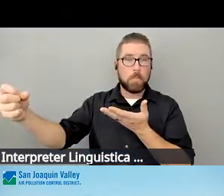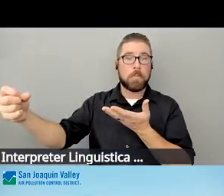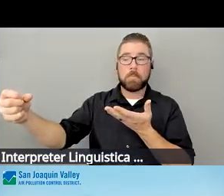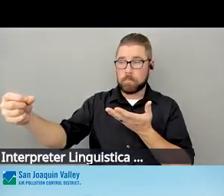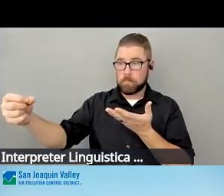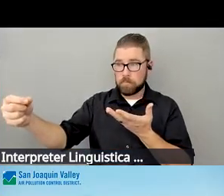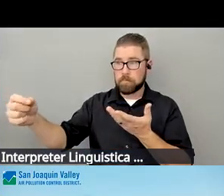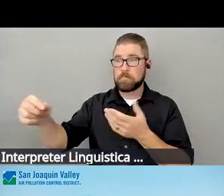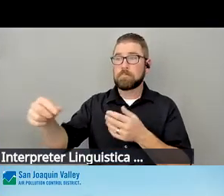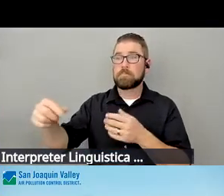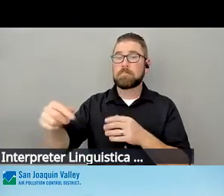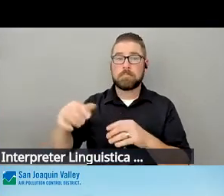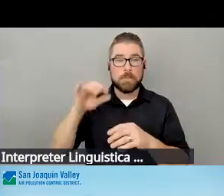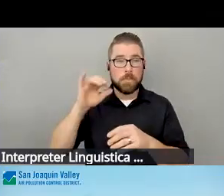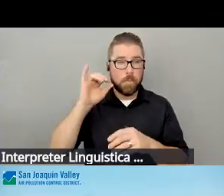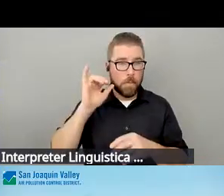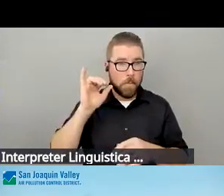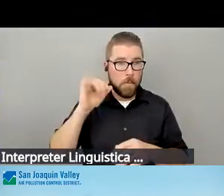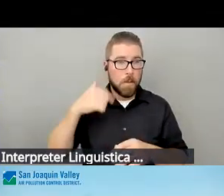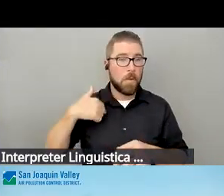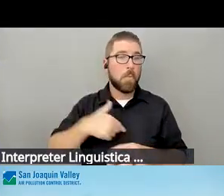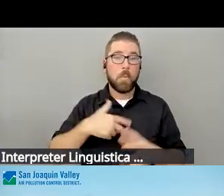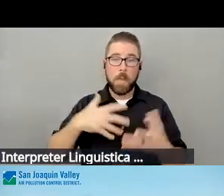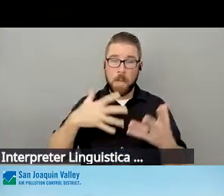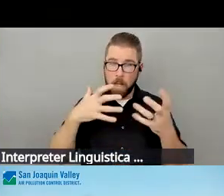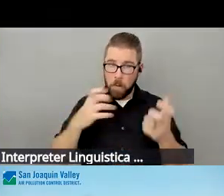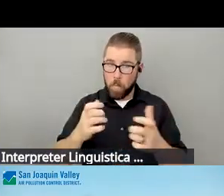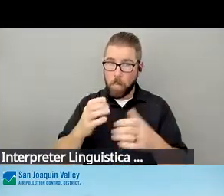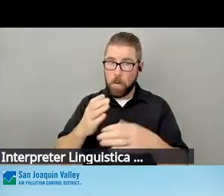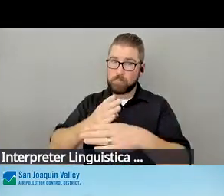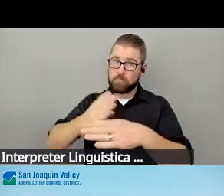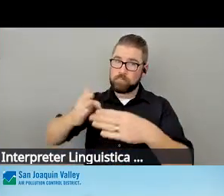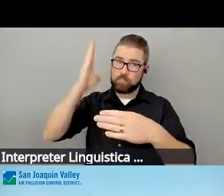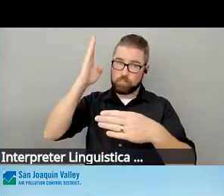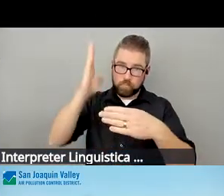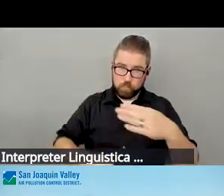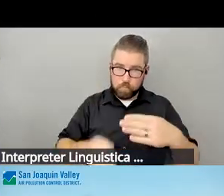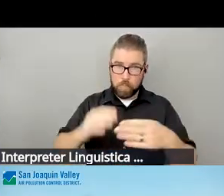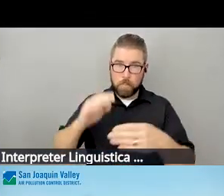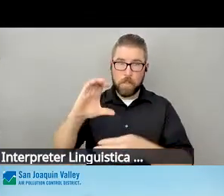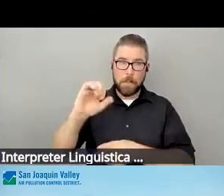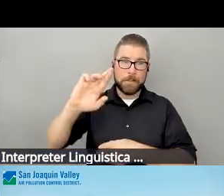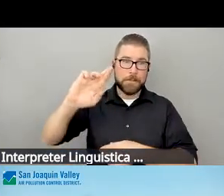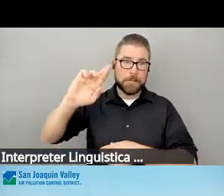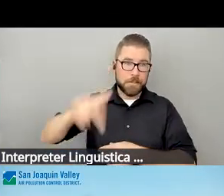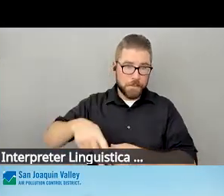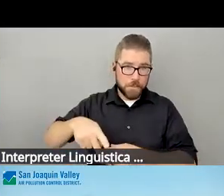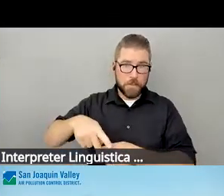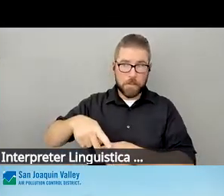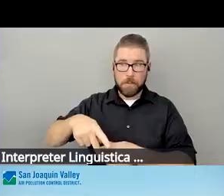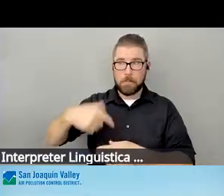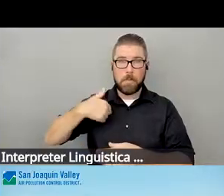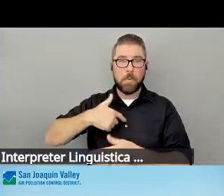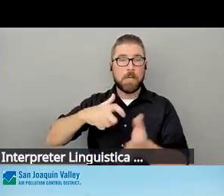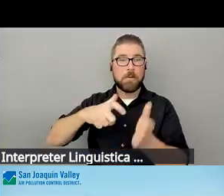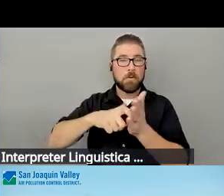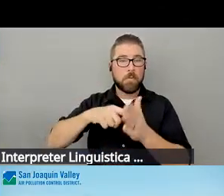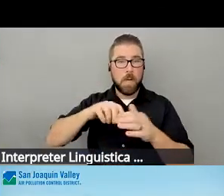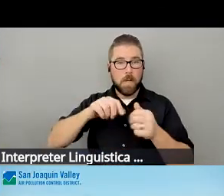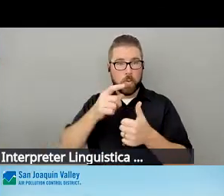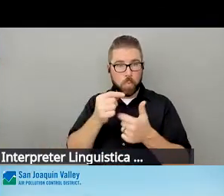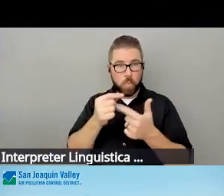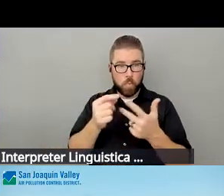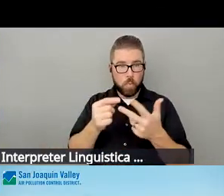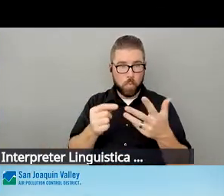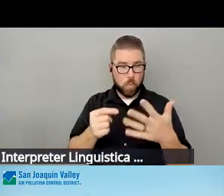up the SERP and the commitments in the SERP by that July 2026 timeframe. And I'd have to check in with our team a little bit more closely about kind of,